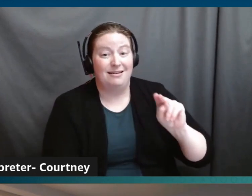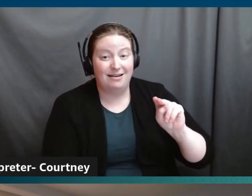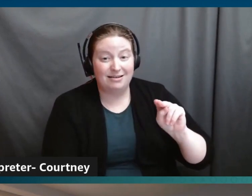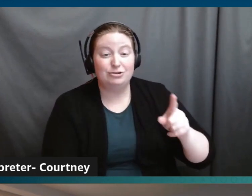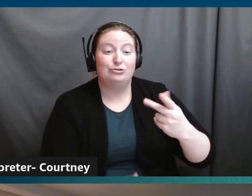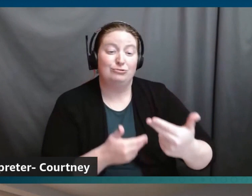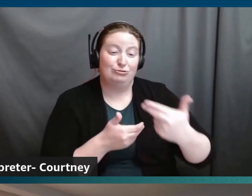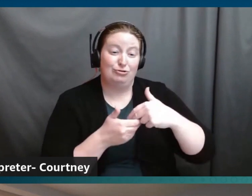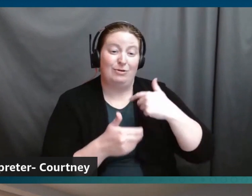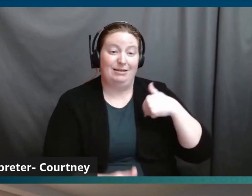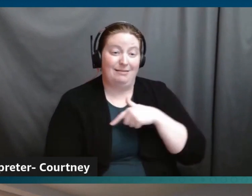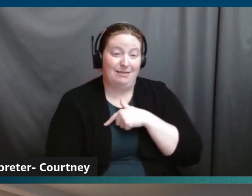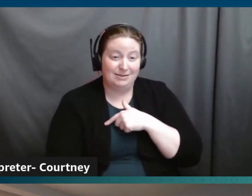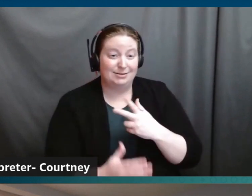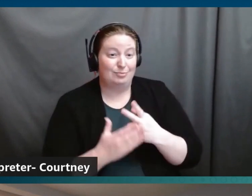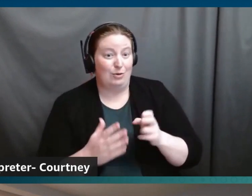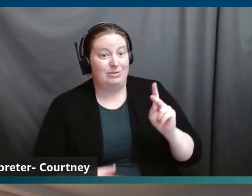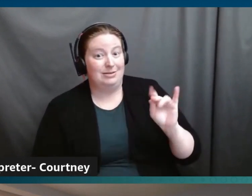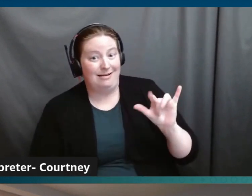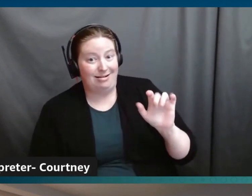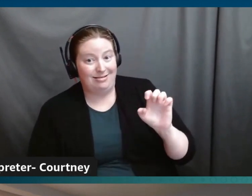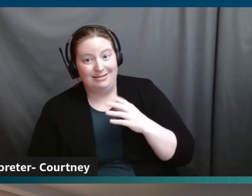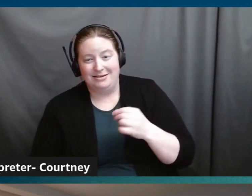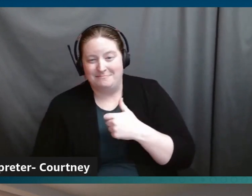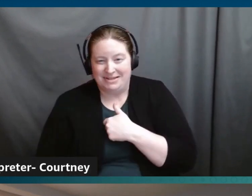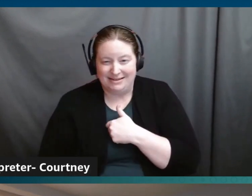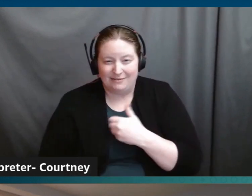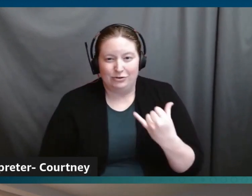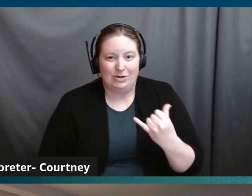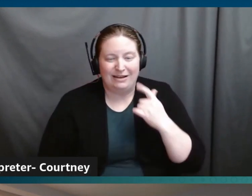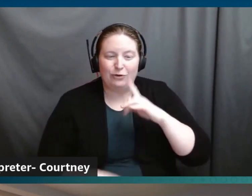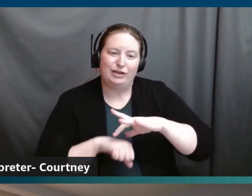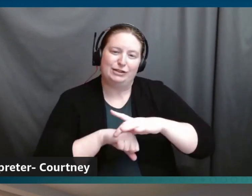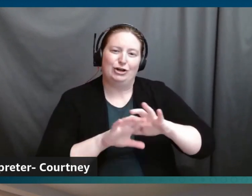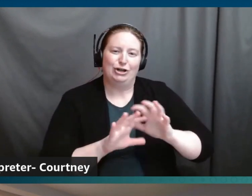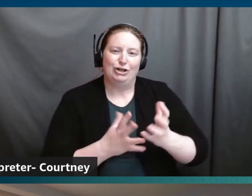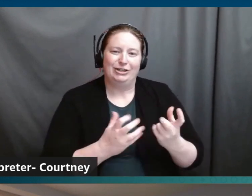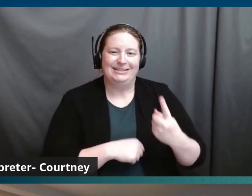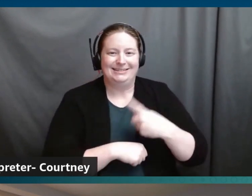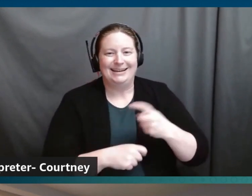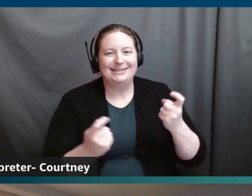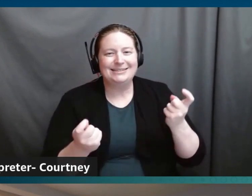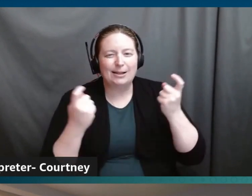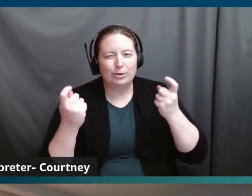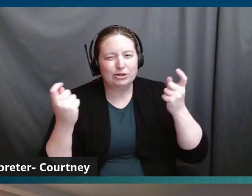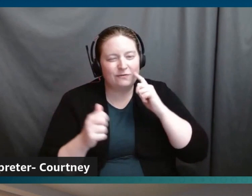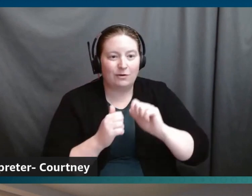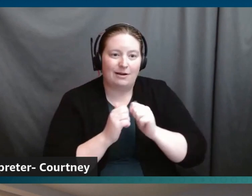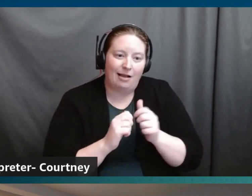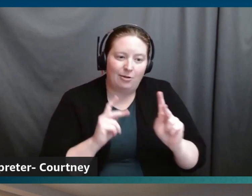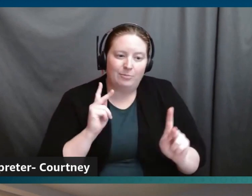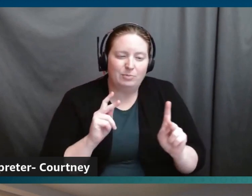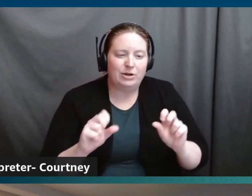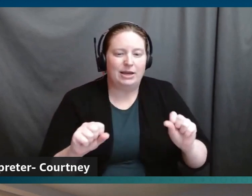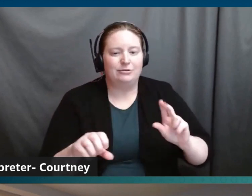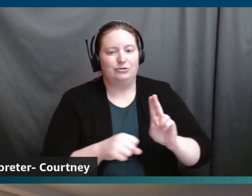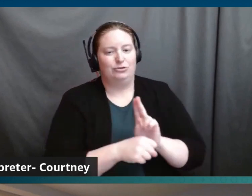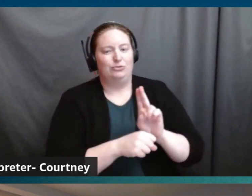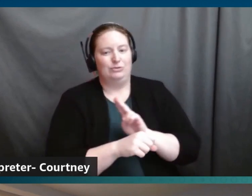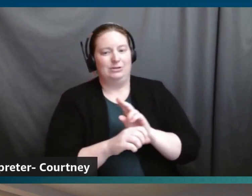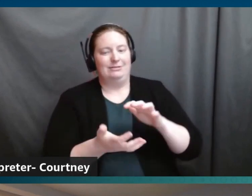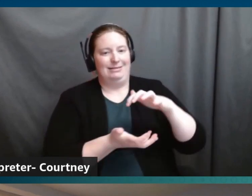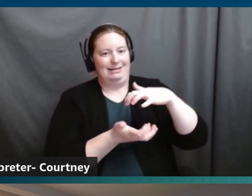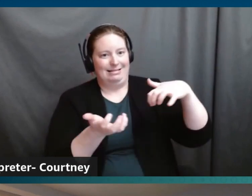joining us, both Kyle and I today, for this kind of Earth Day celebration for how people can do this in the cloud. And I think your group has so